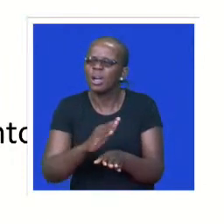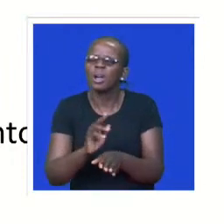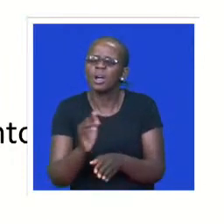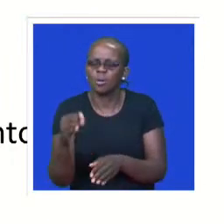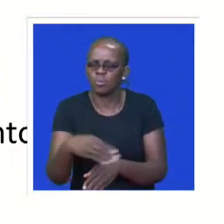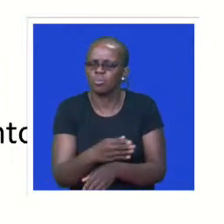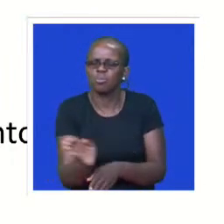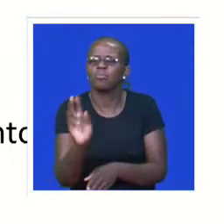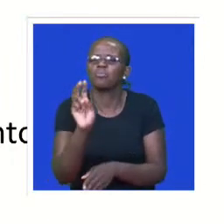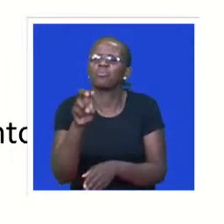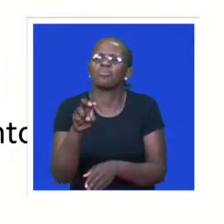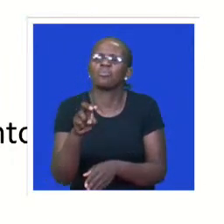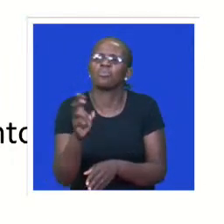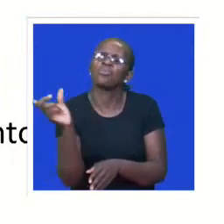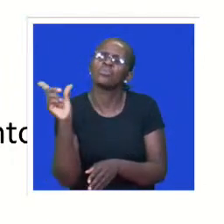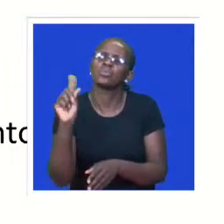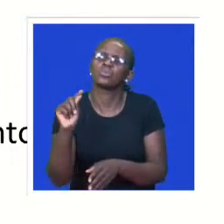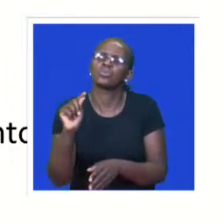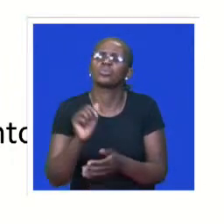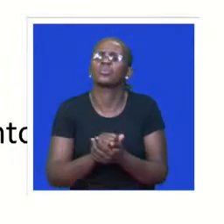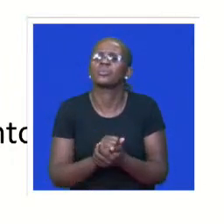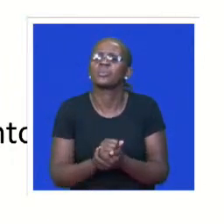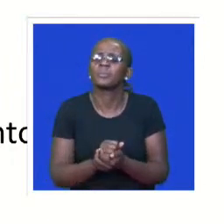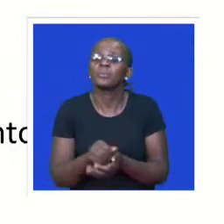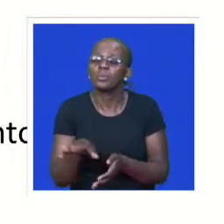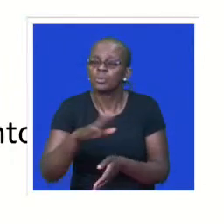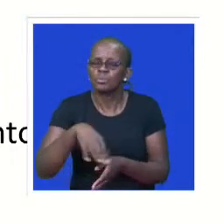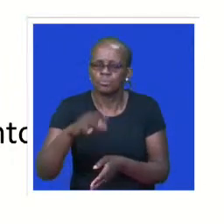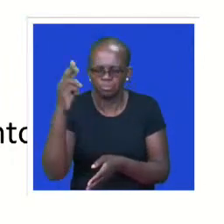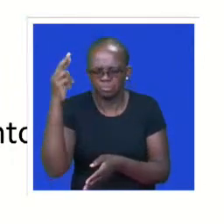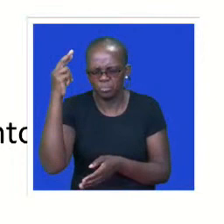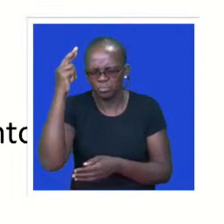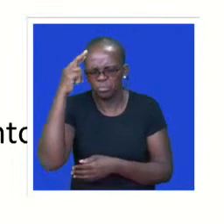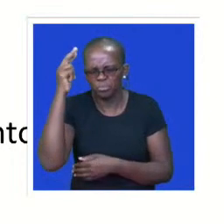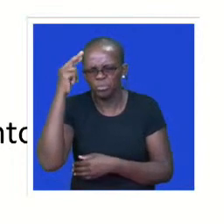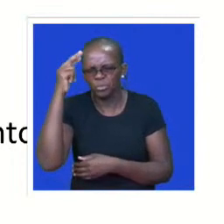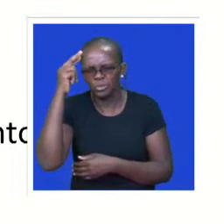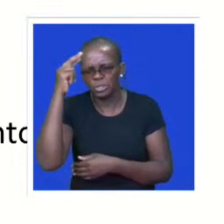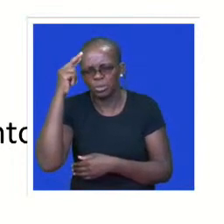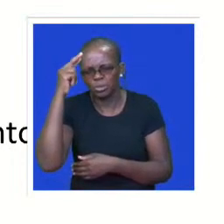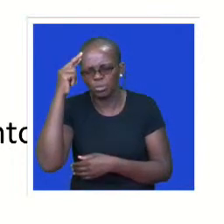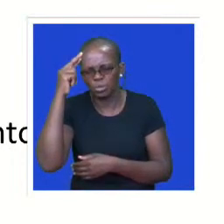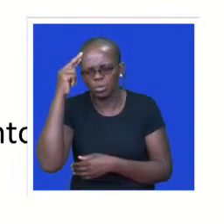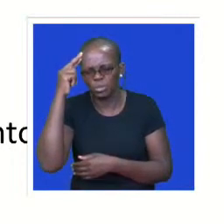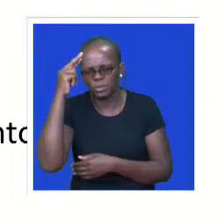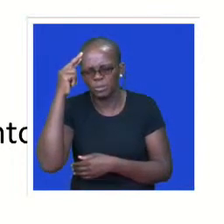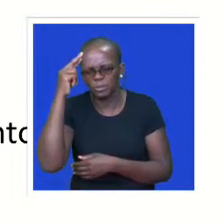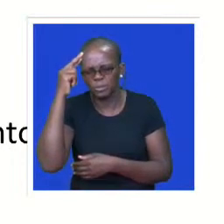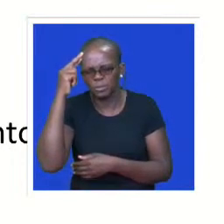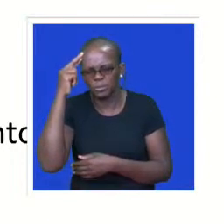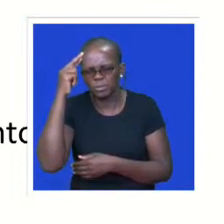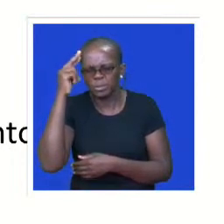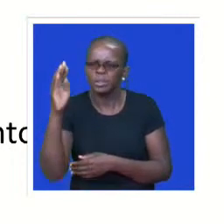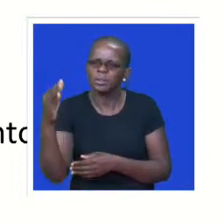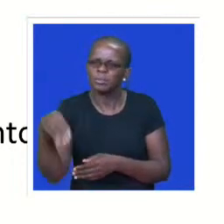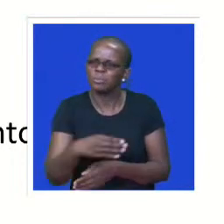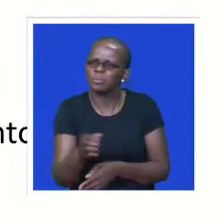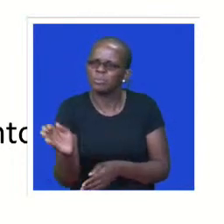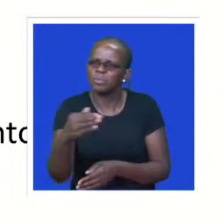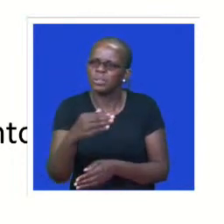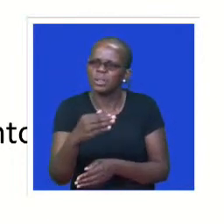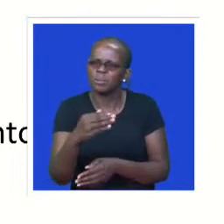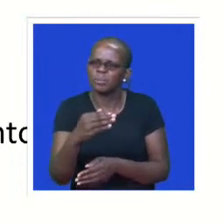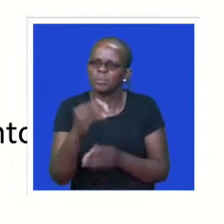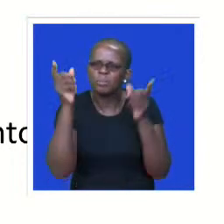sly. So remember, dear Lena, that the serpent is actually the devil who was disguised as a serpent.